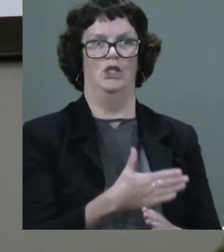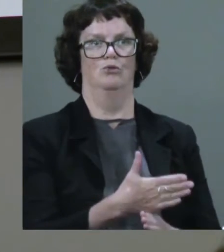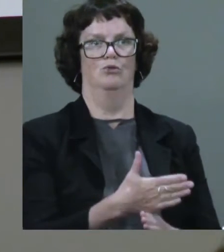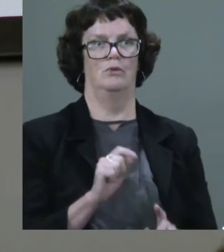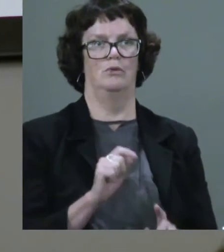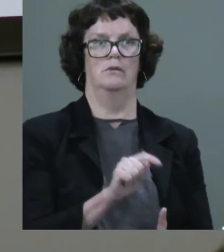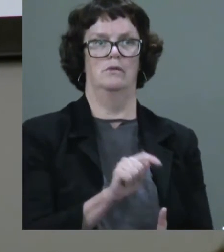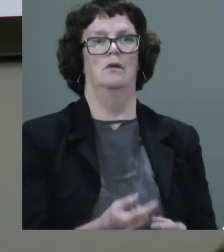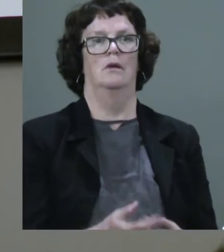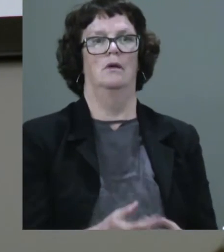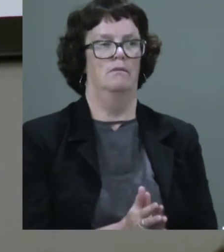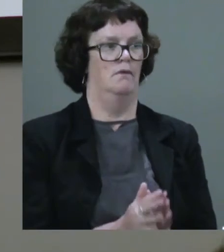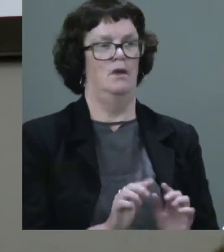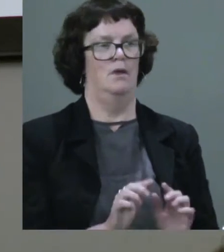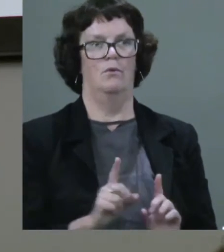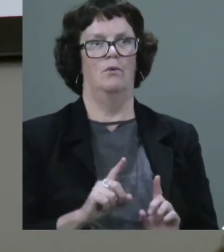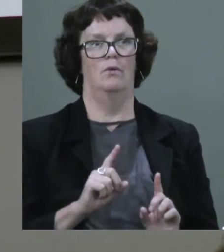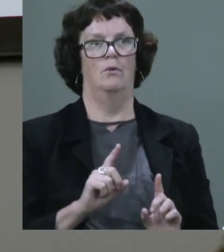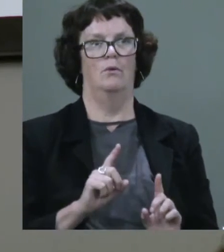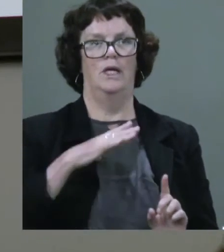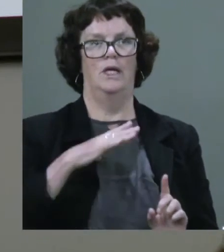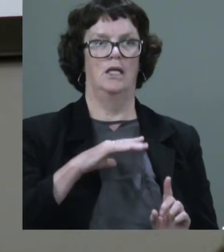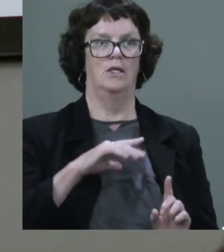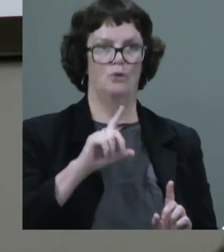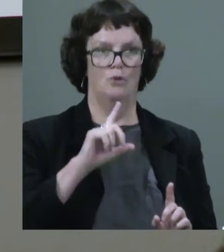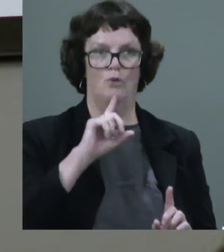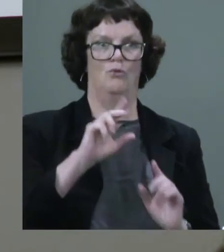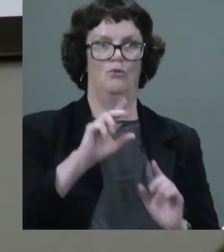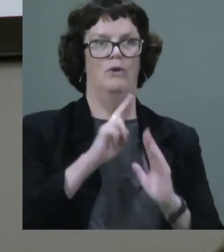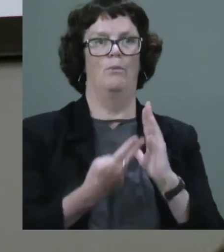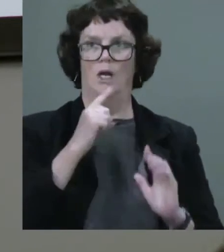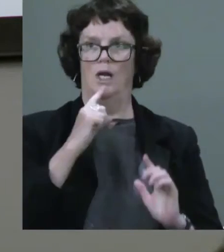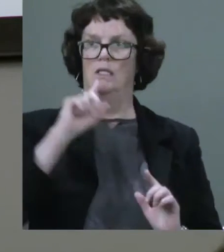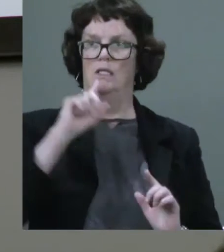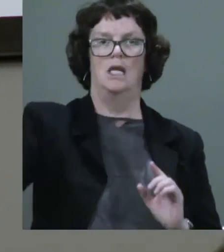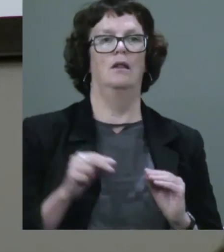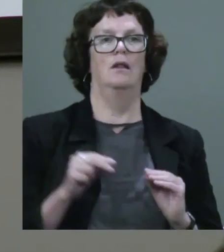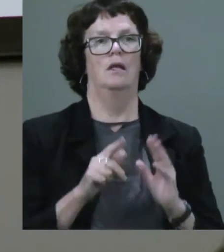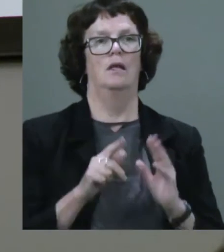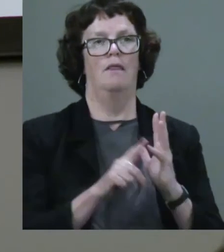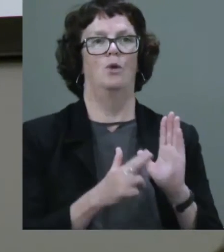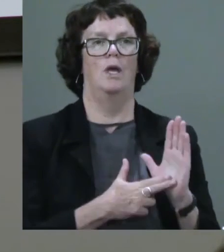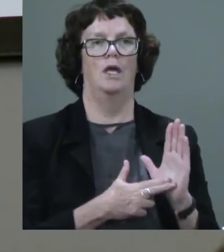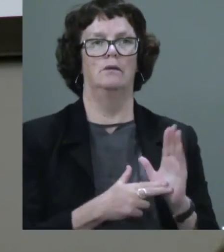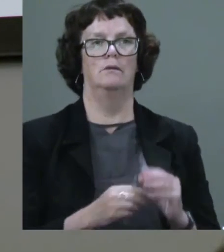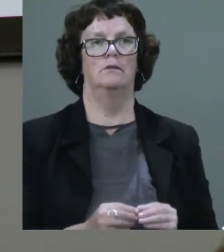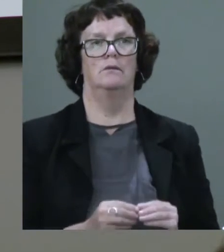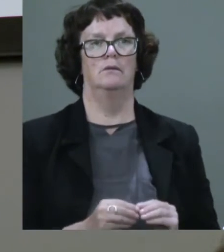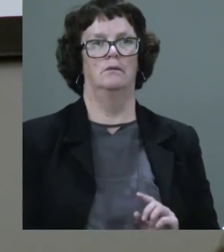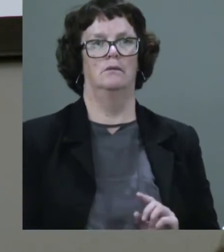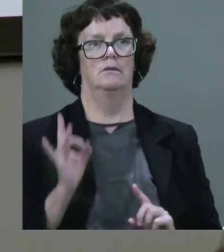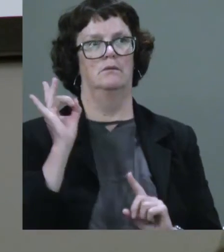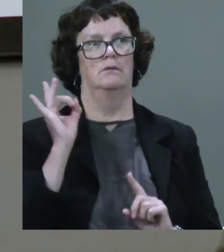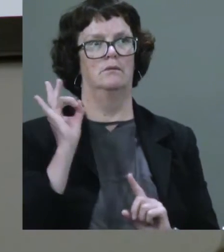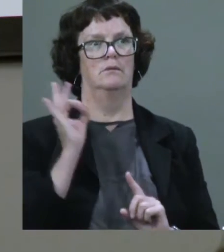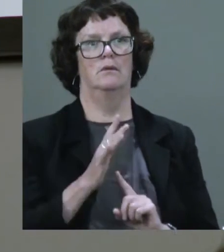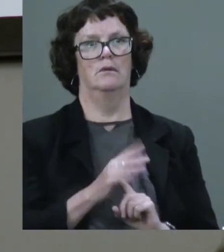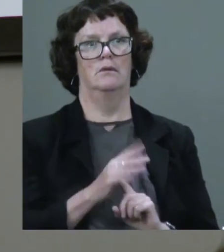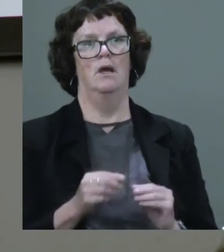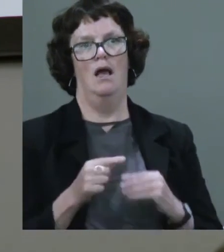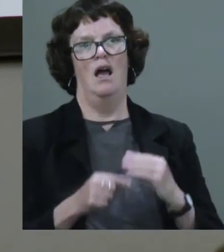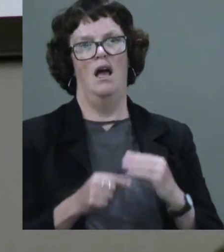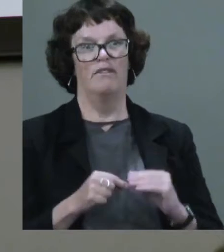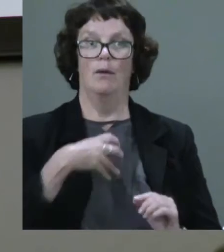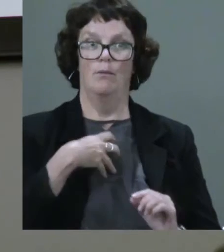our reporting requirements to the United Nations. So I think that's an absolute biggie, but we've got a whole heap more to